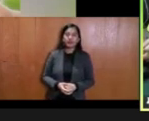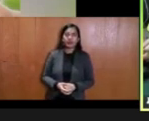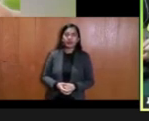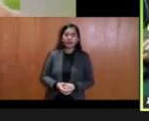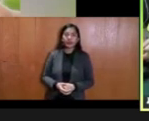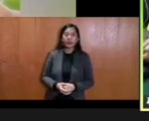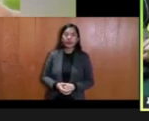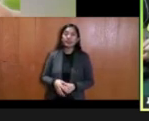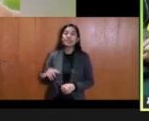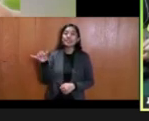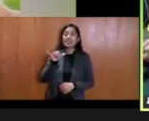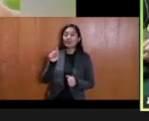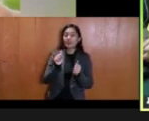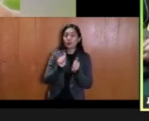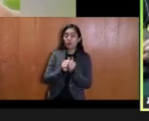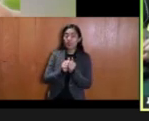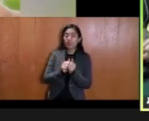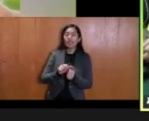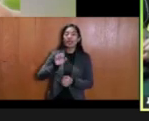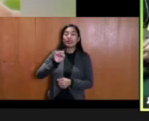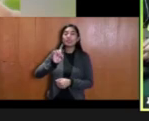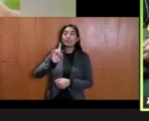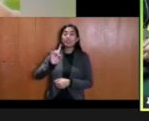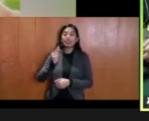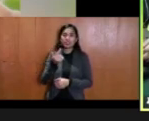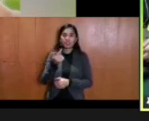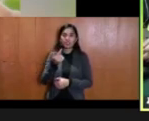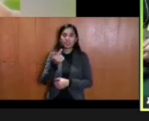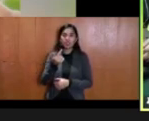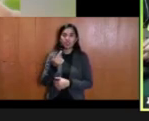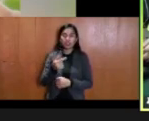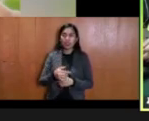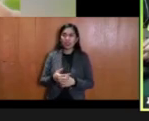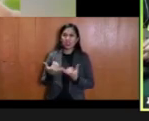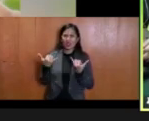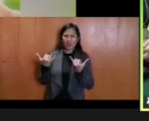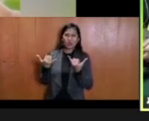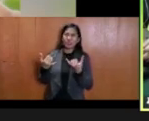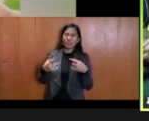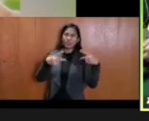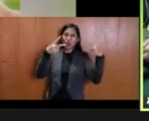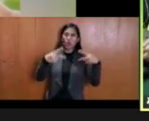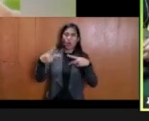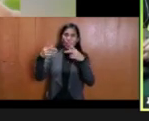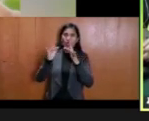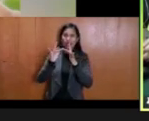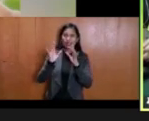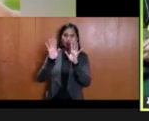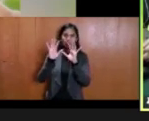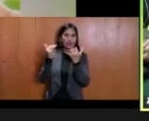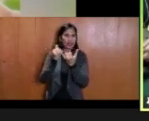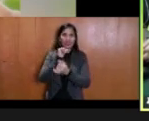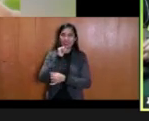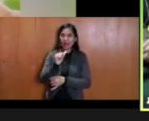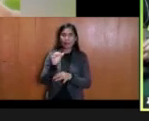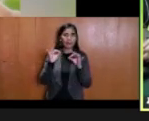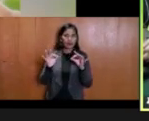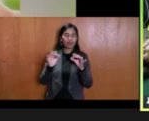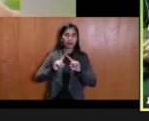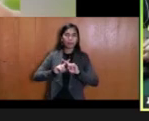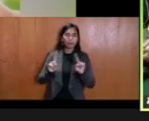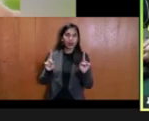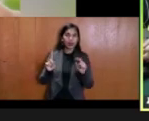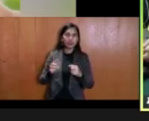the same goes for sustainability. And the platform companies, they're not perfect by any means, but what they have